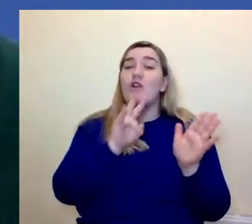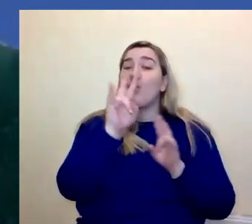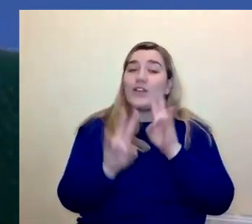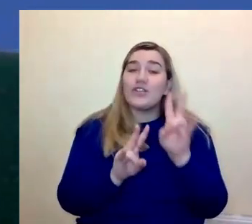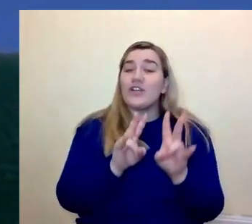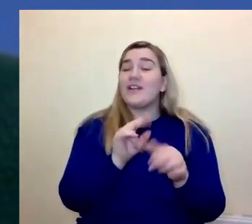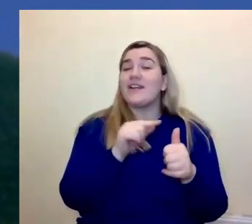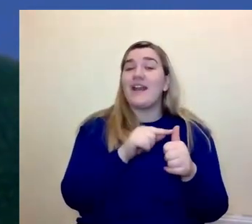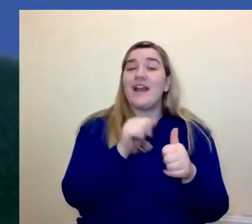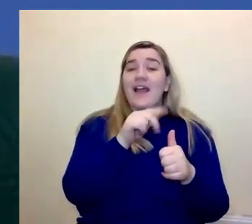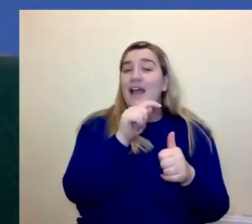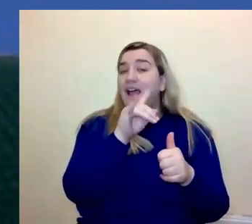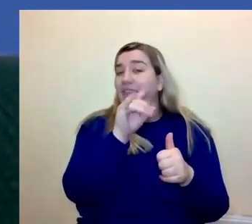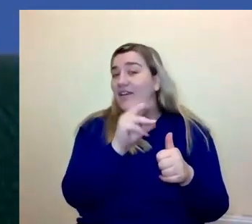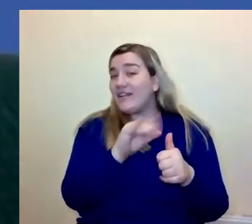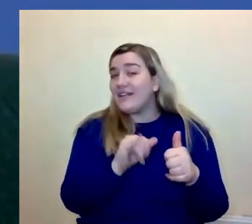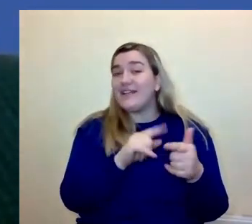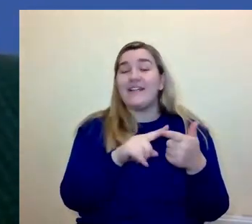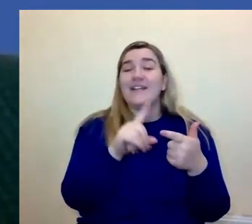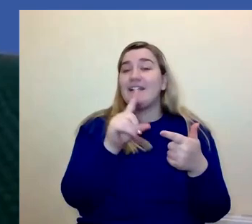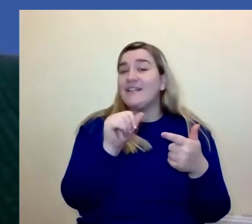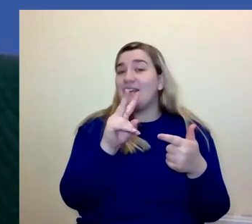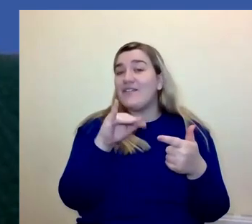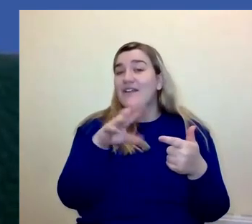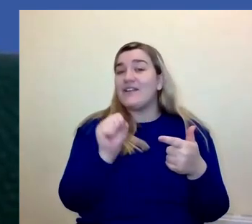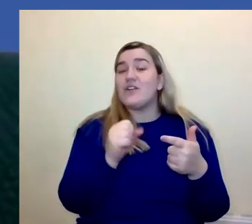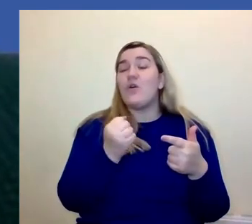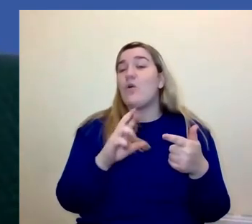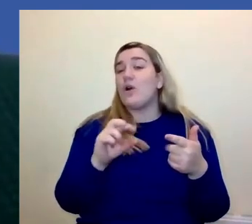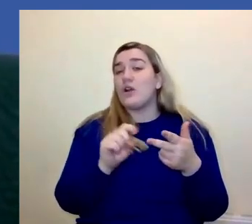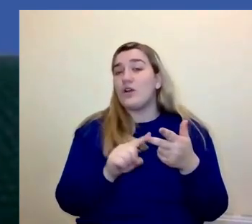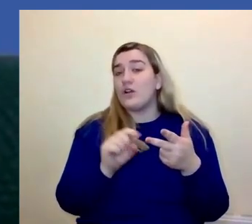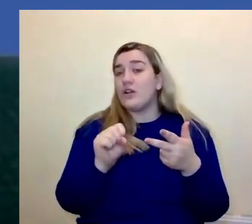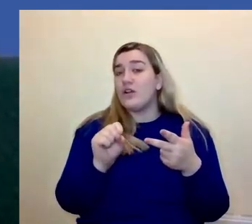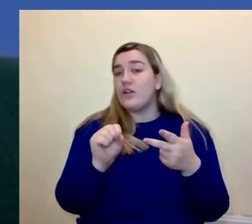David, or Stuart, what would you like others to know